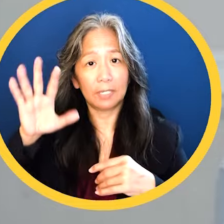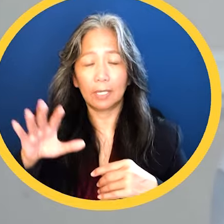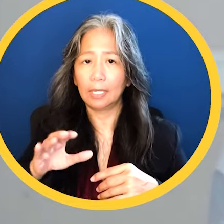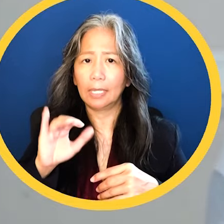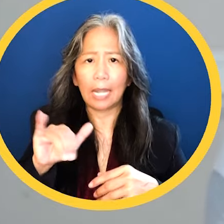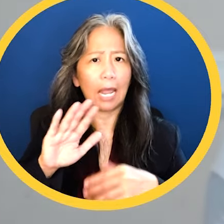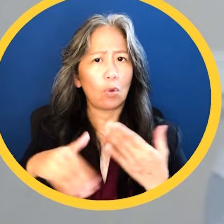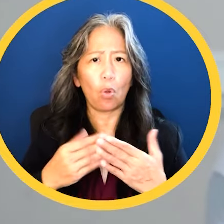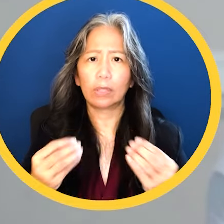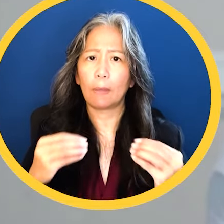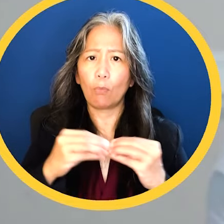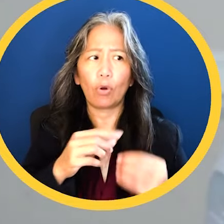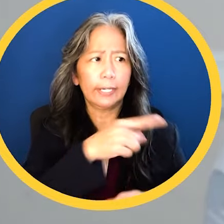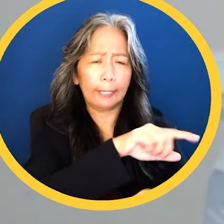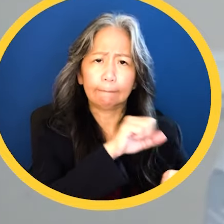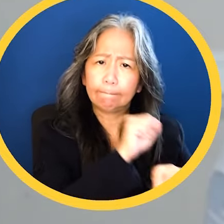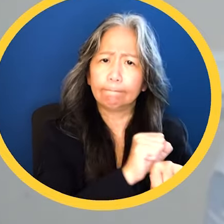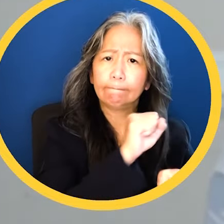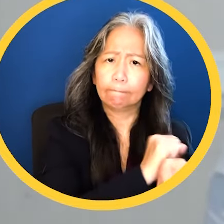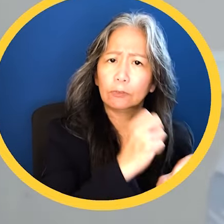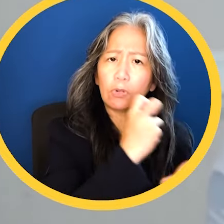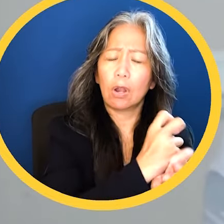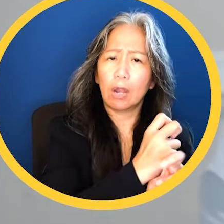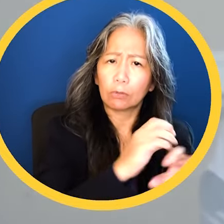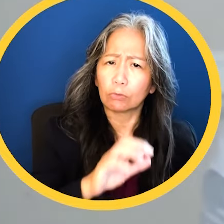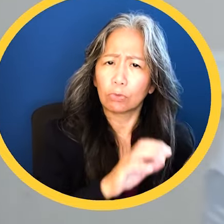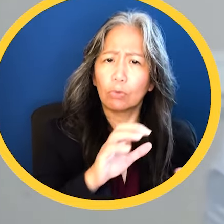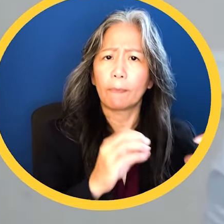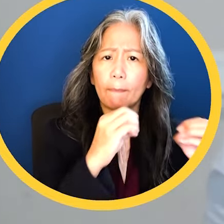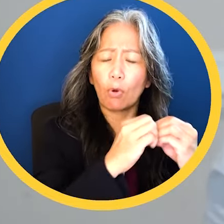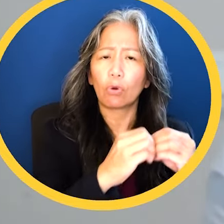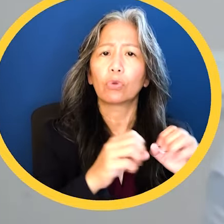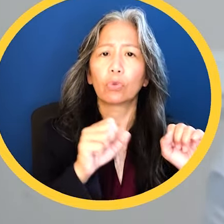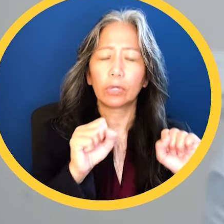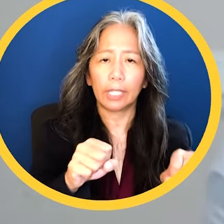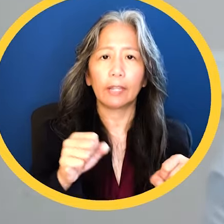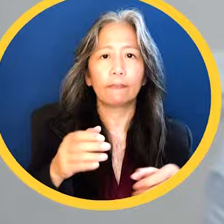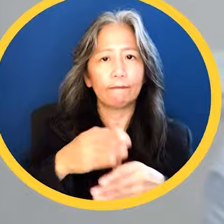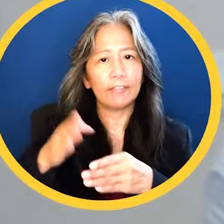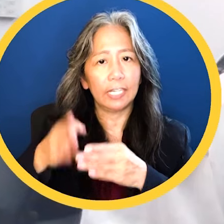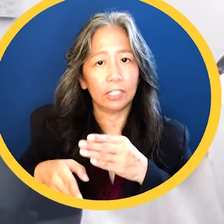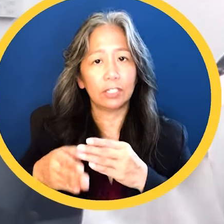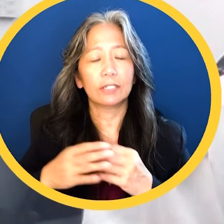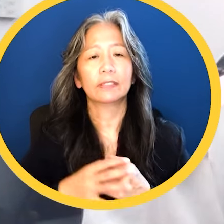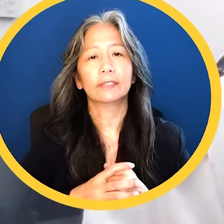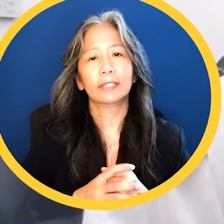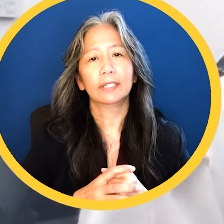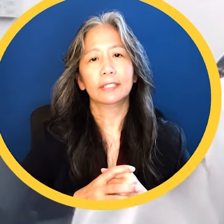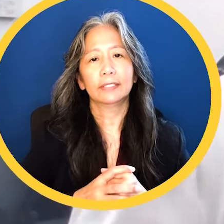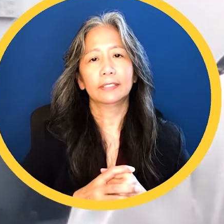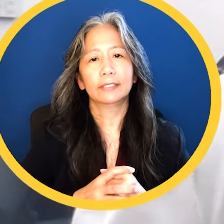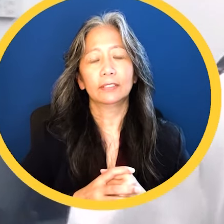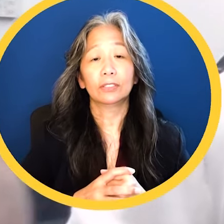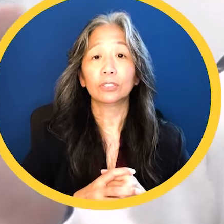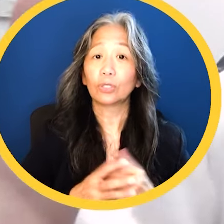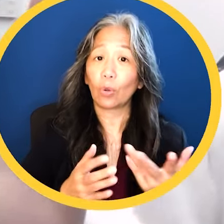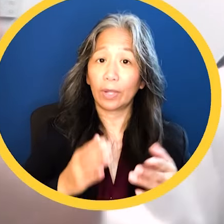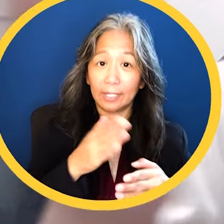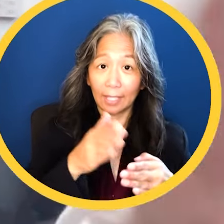more. They did everything they could just so that we would be able to finish. So in the end, they